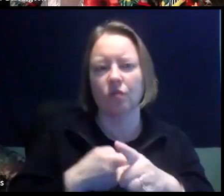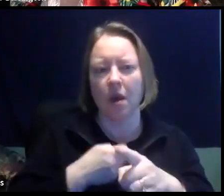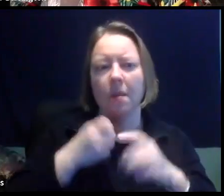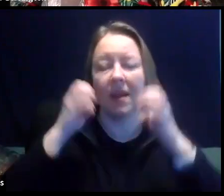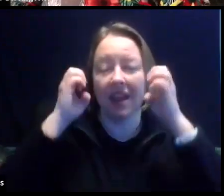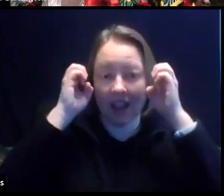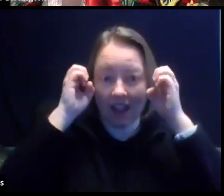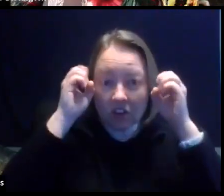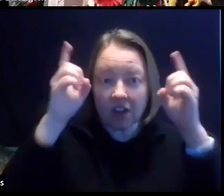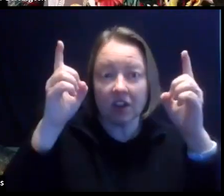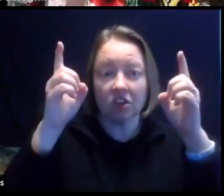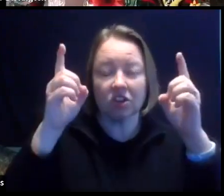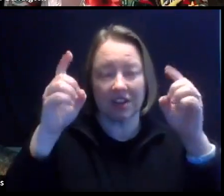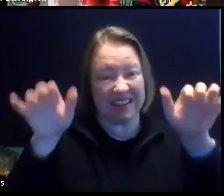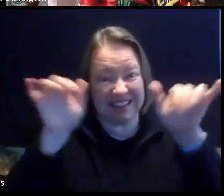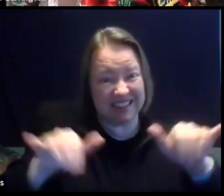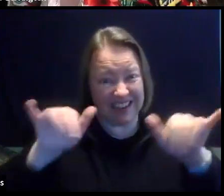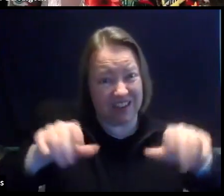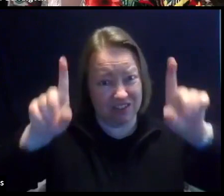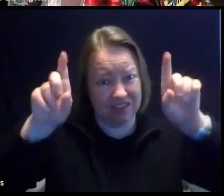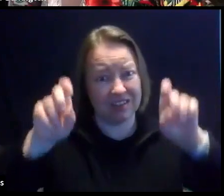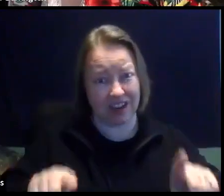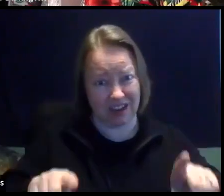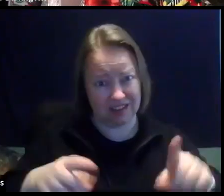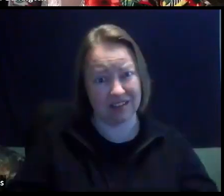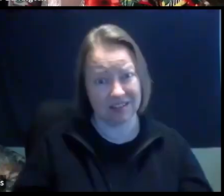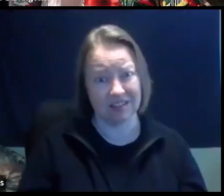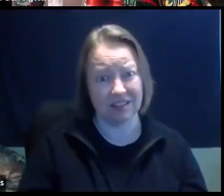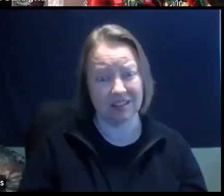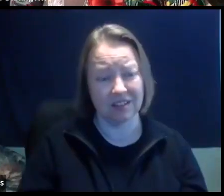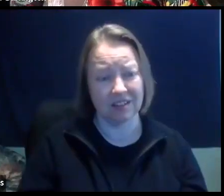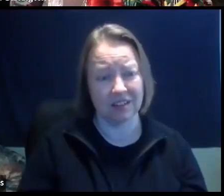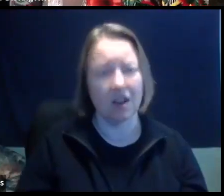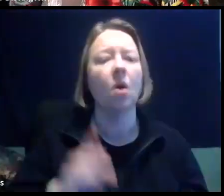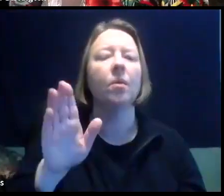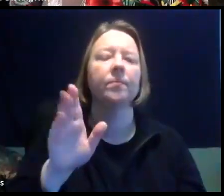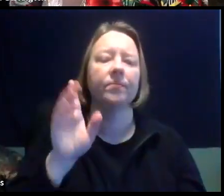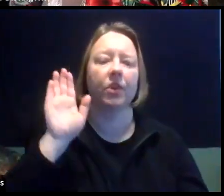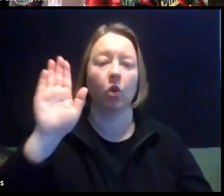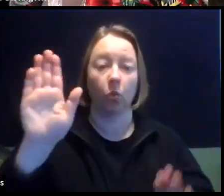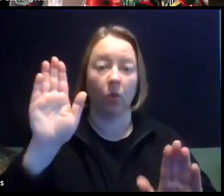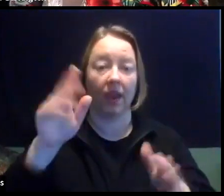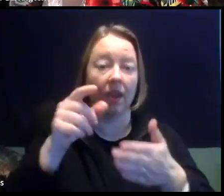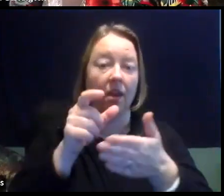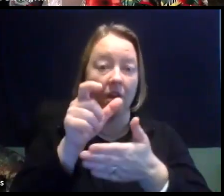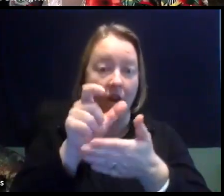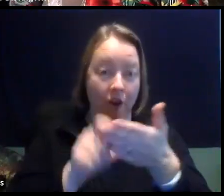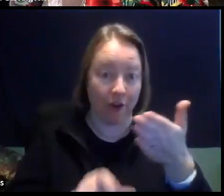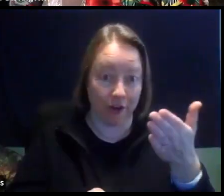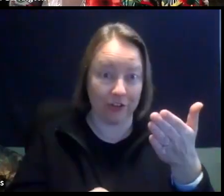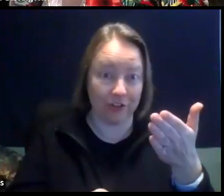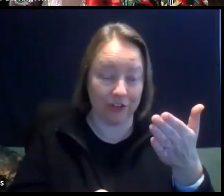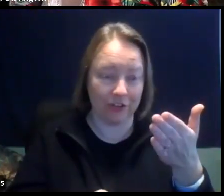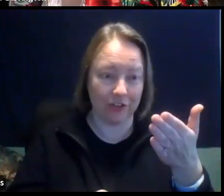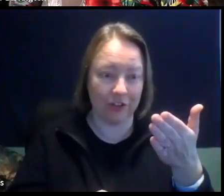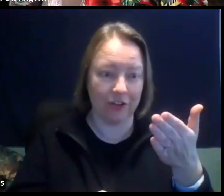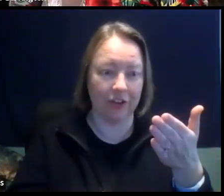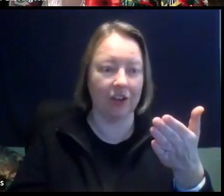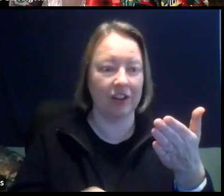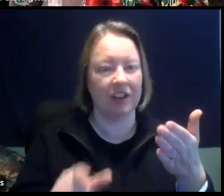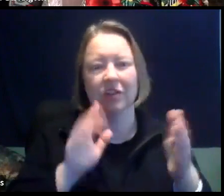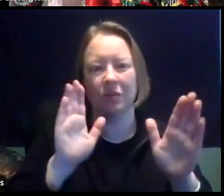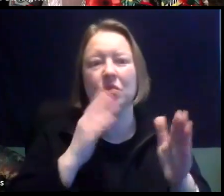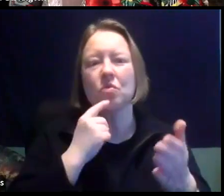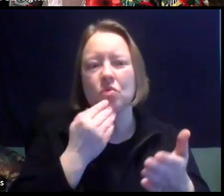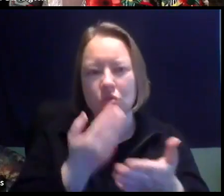and standardized matriculation. So there was this great article, did a really good job, and I'm a